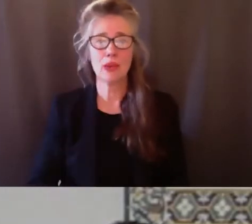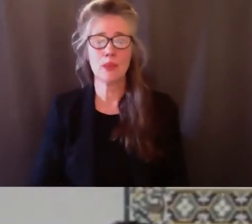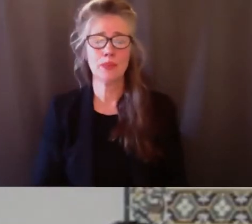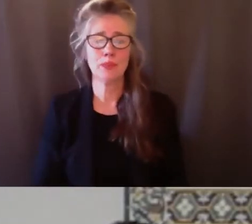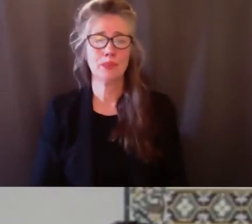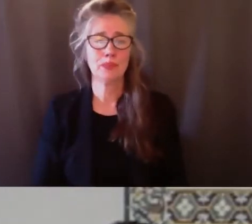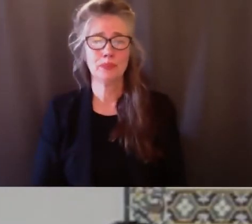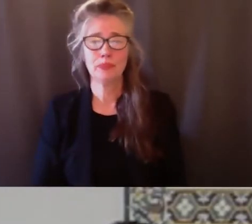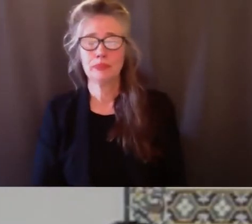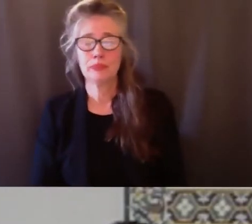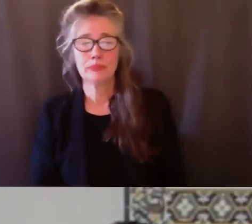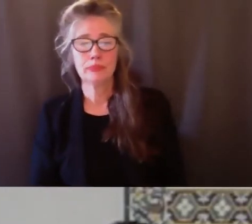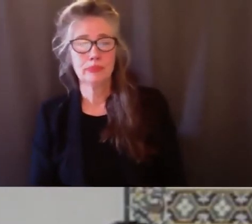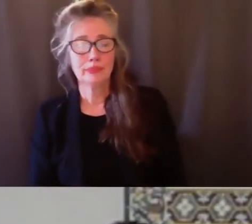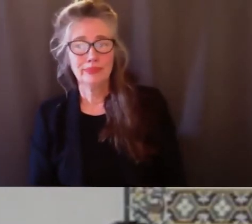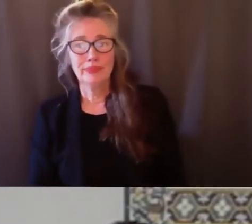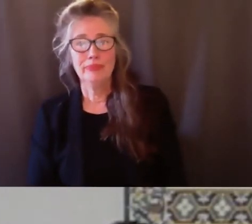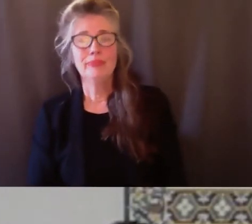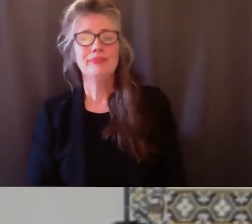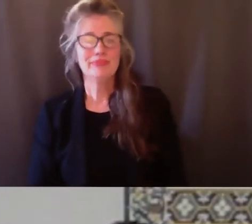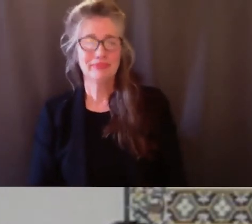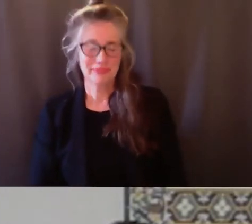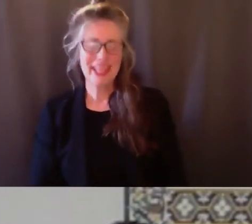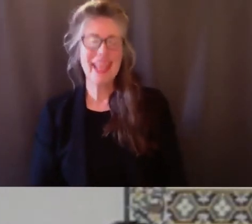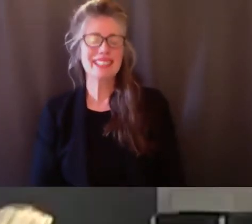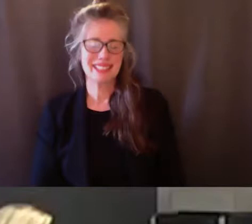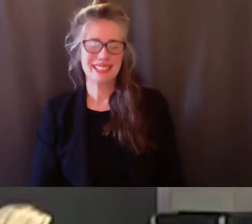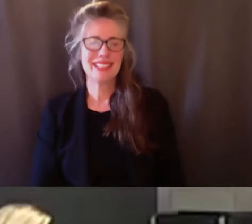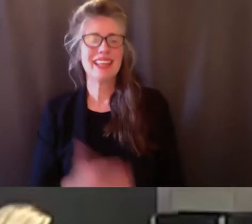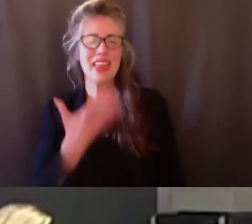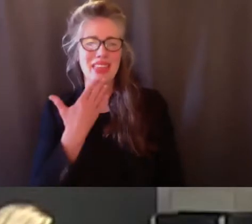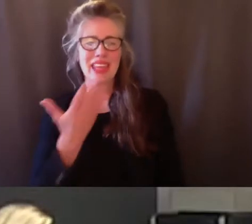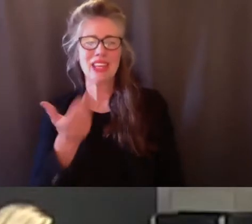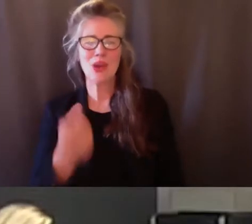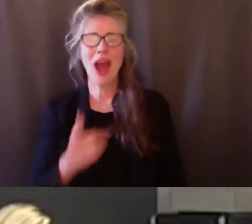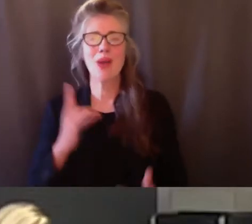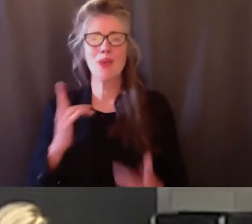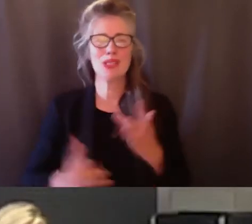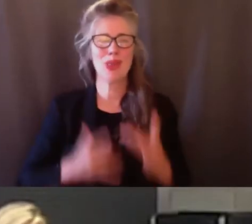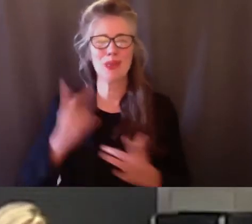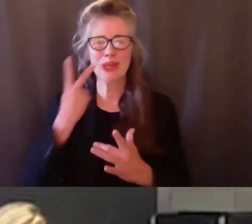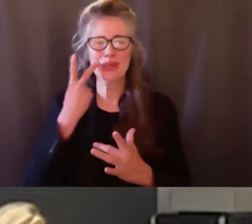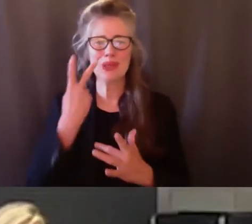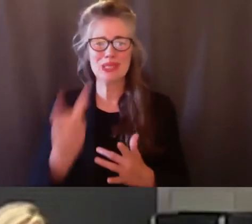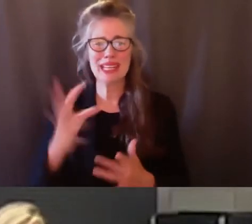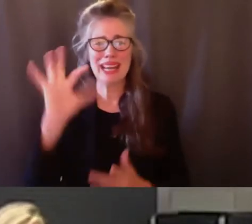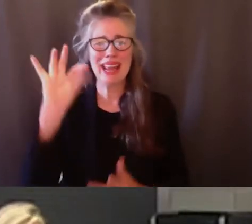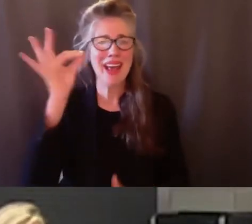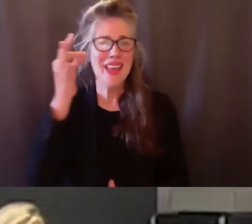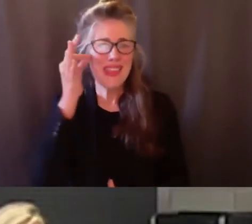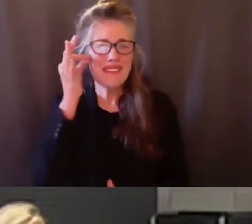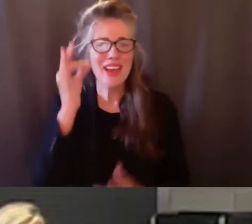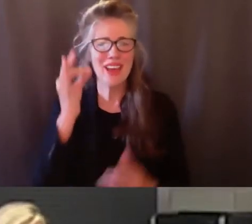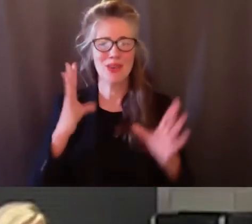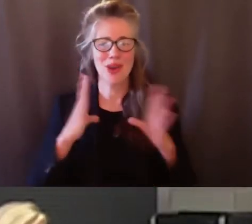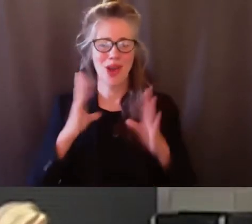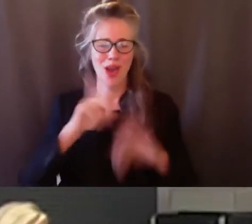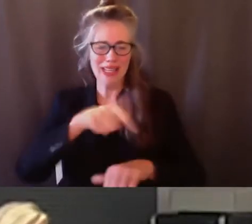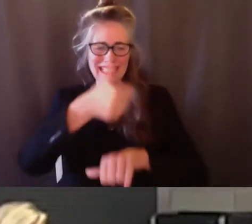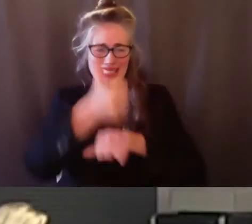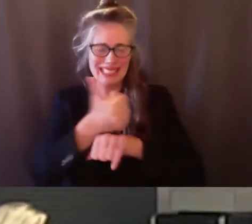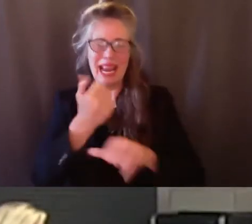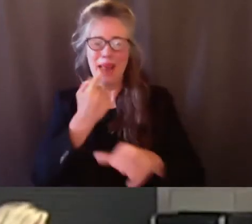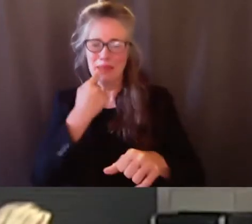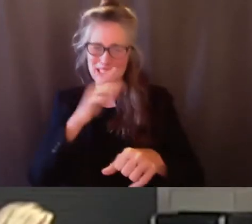Thank you. I just want to acknowledge the federal holiday of Juneteenth. I was thrilled to see that happened so quickly, and that means that our students, I